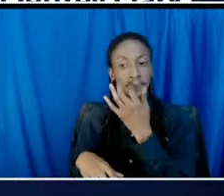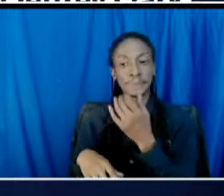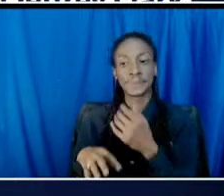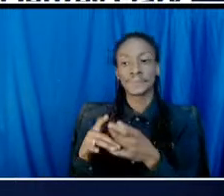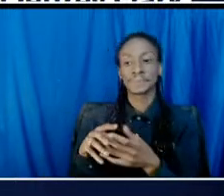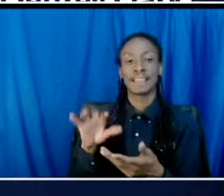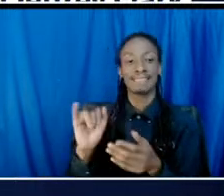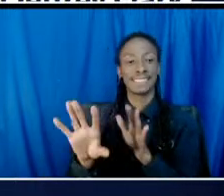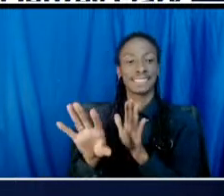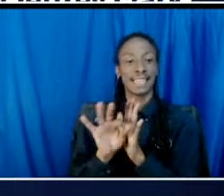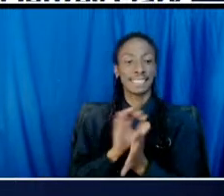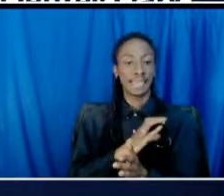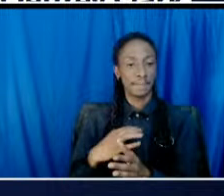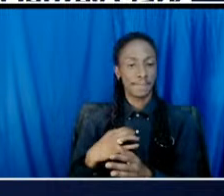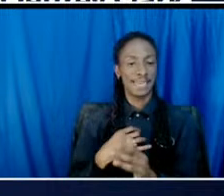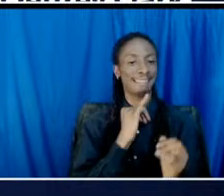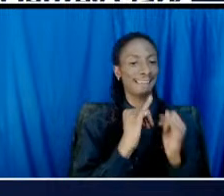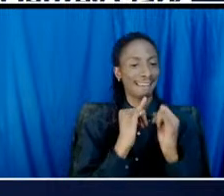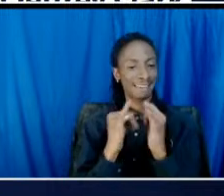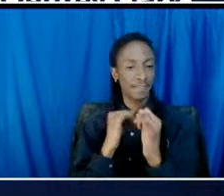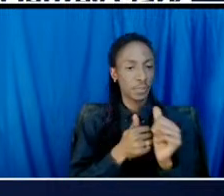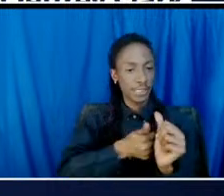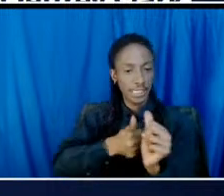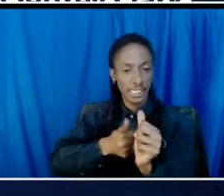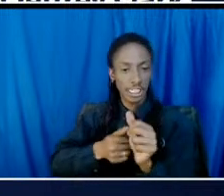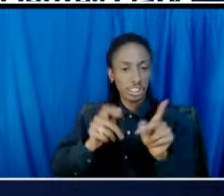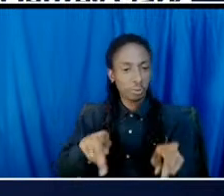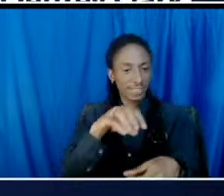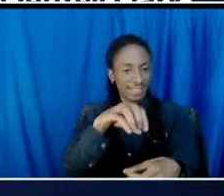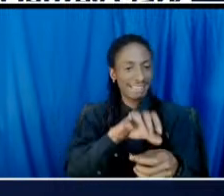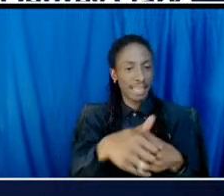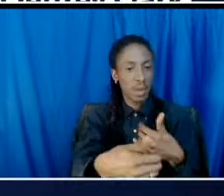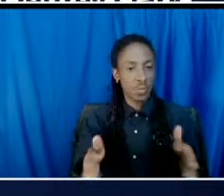Committee interviewed every person who was inside the room